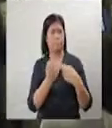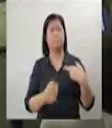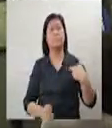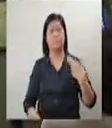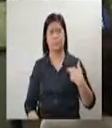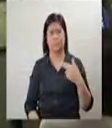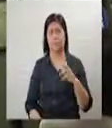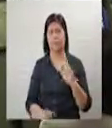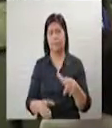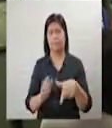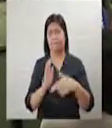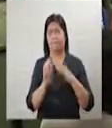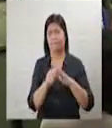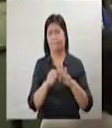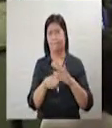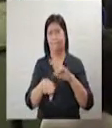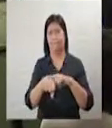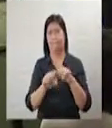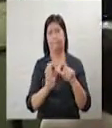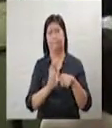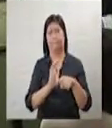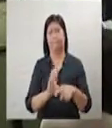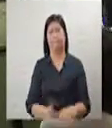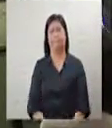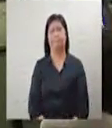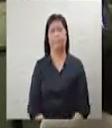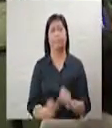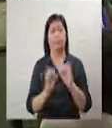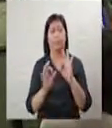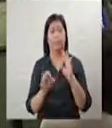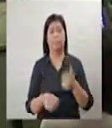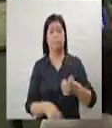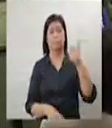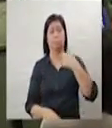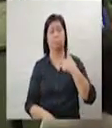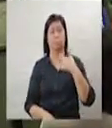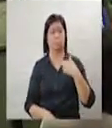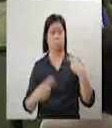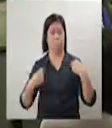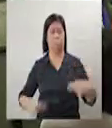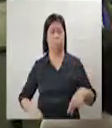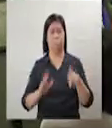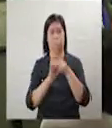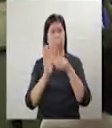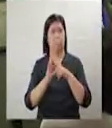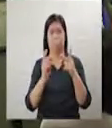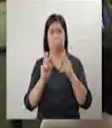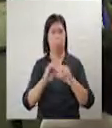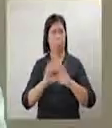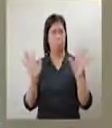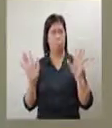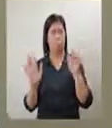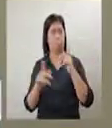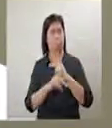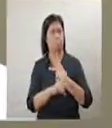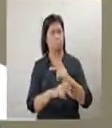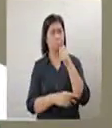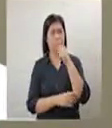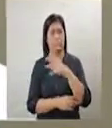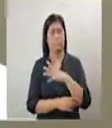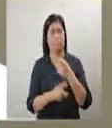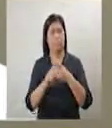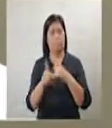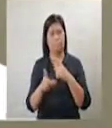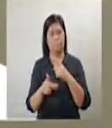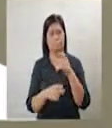If elected, my health policy is very clear. We have to protect our women from sperm to worm. What does that mean?